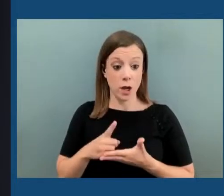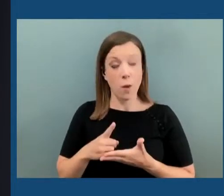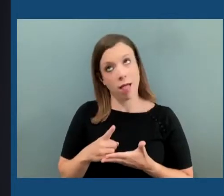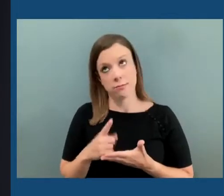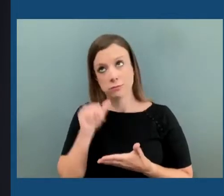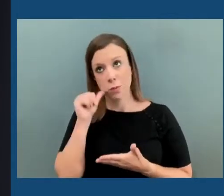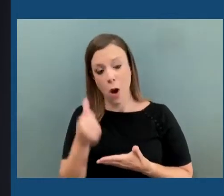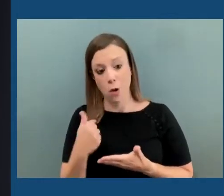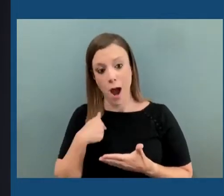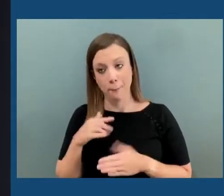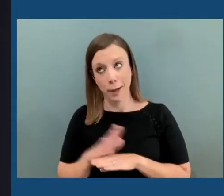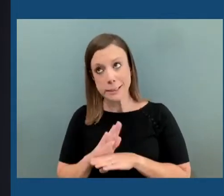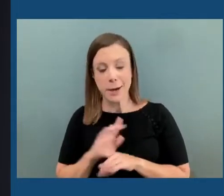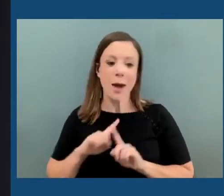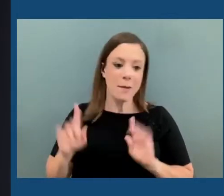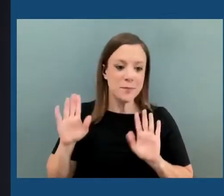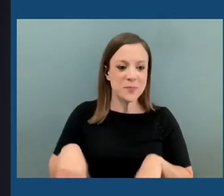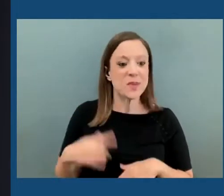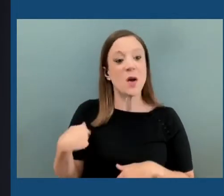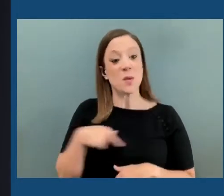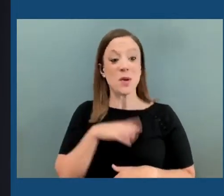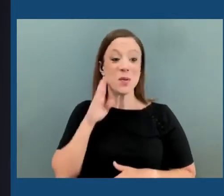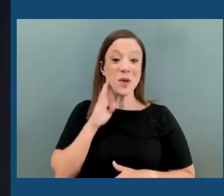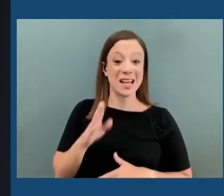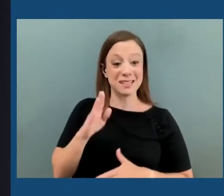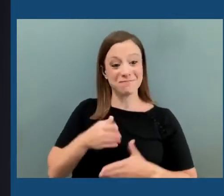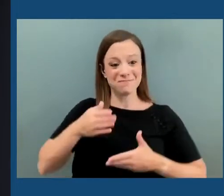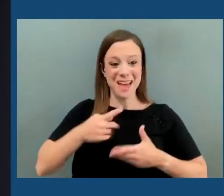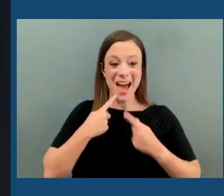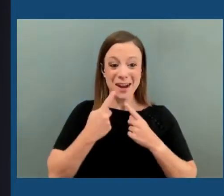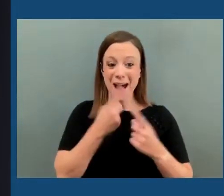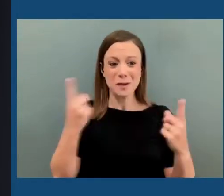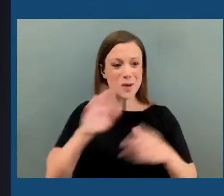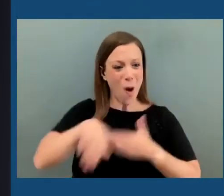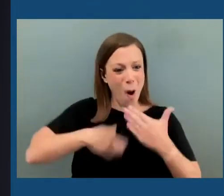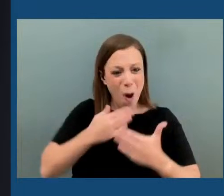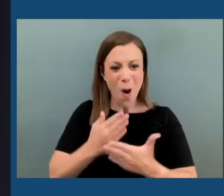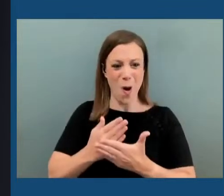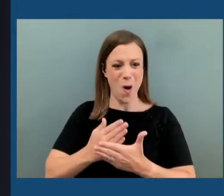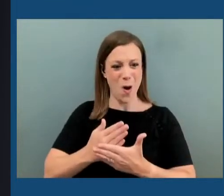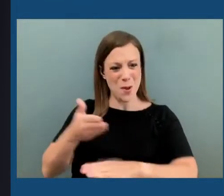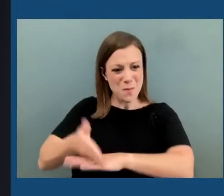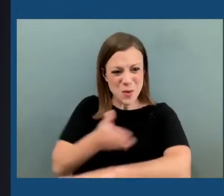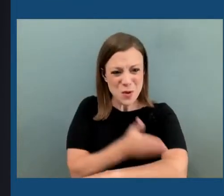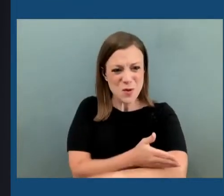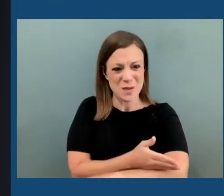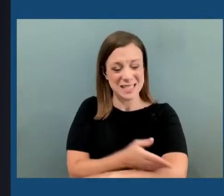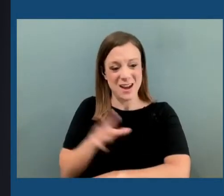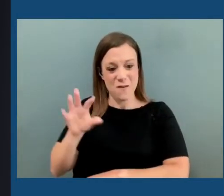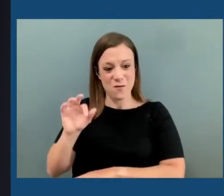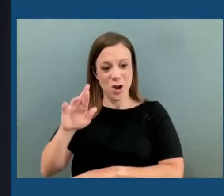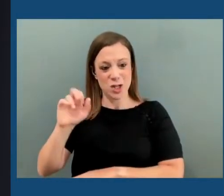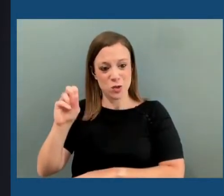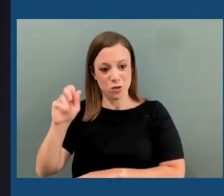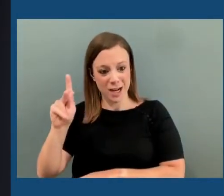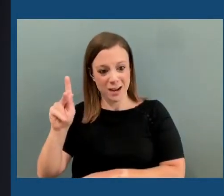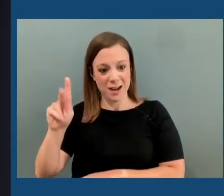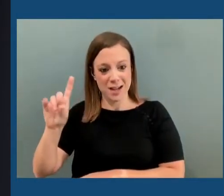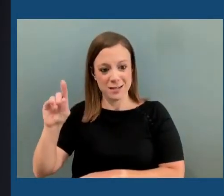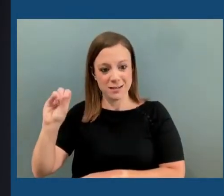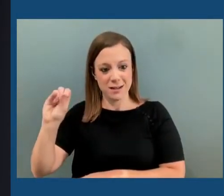announce the many improvements we're making here at the Frederick Douglass Greater Rochester International Airport, and to